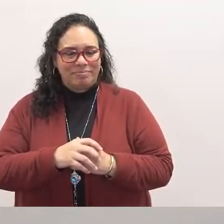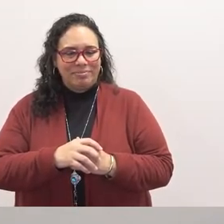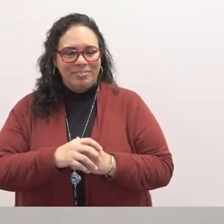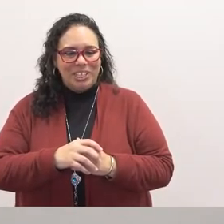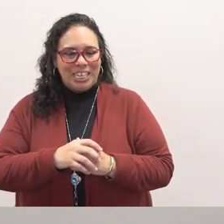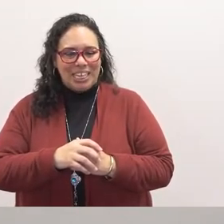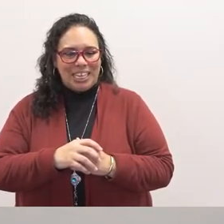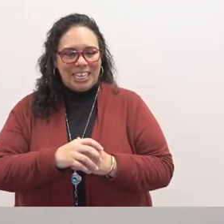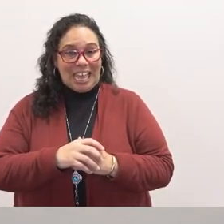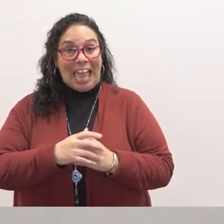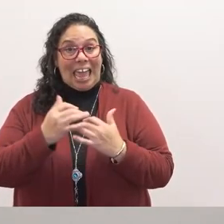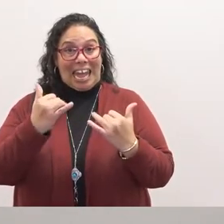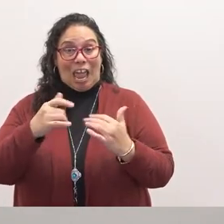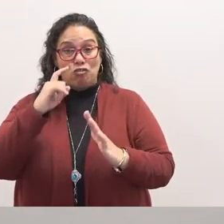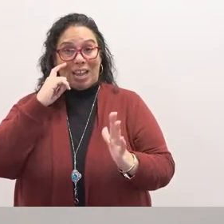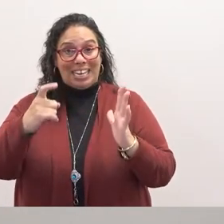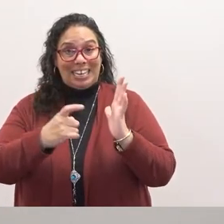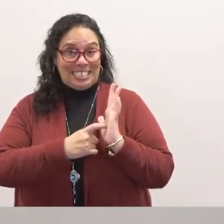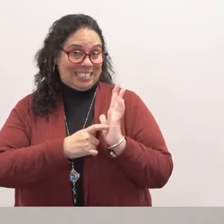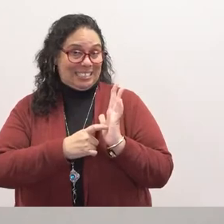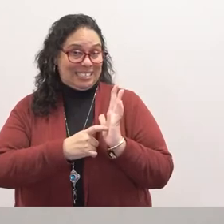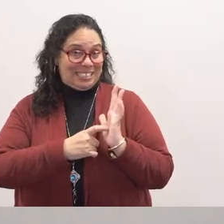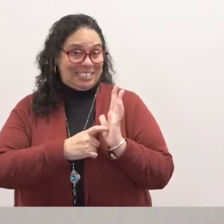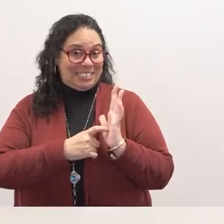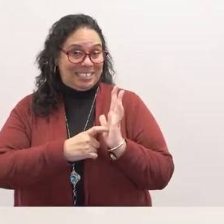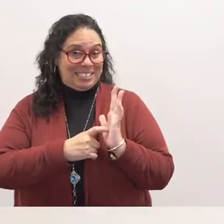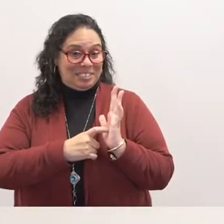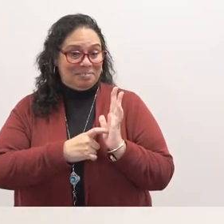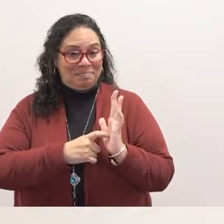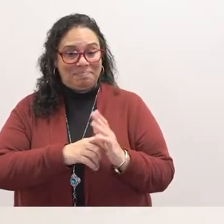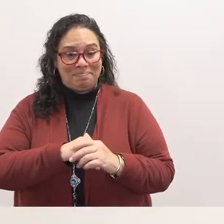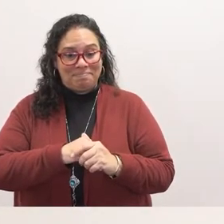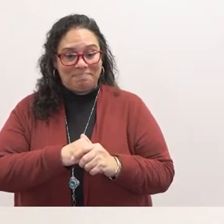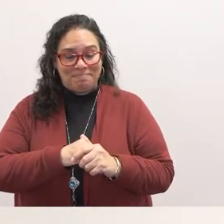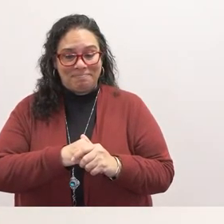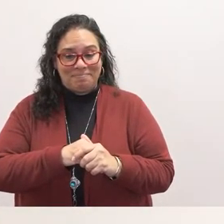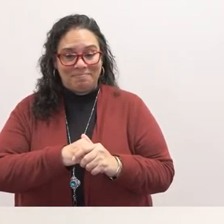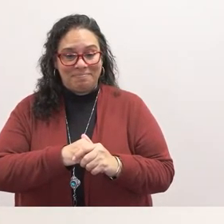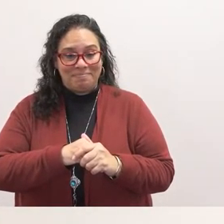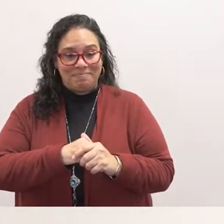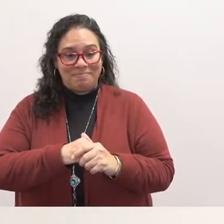to recognitions and acknowledgments. Mr.